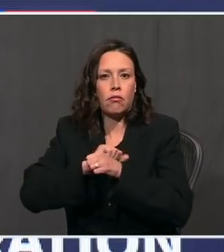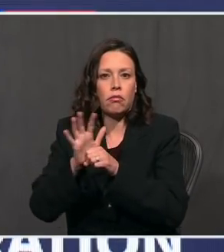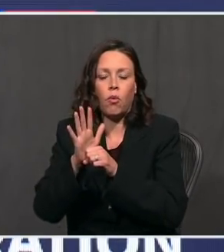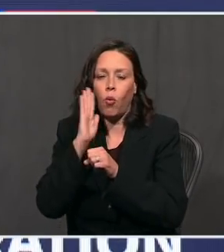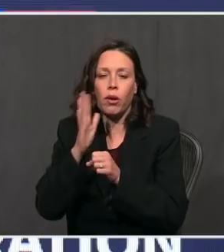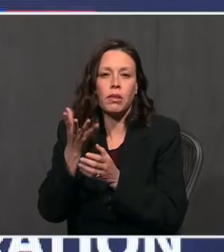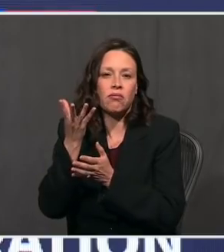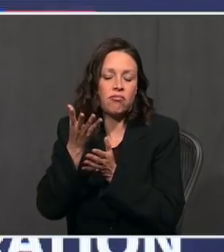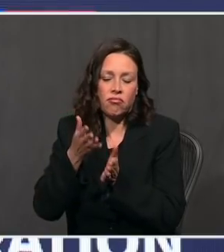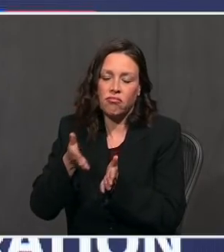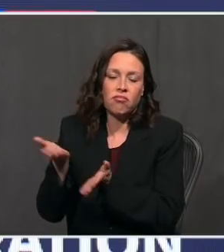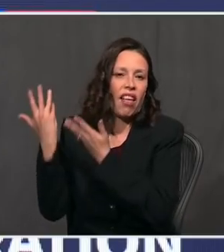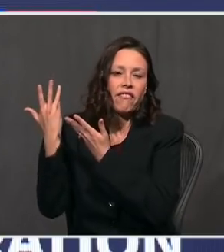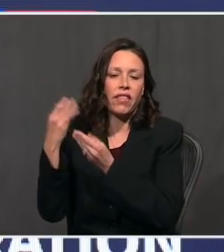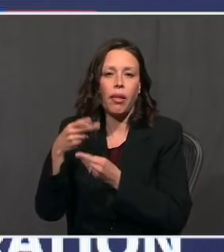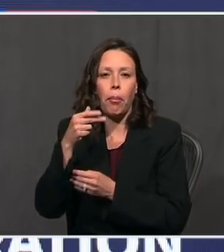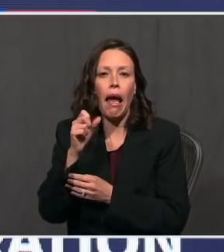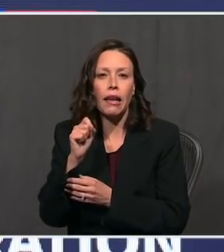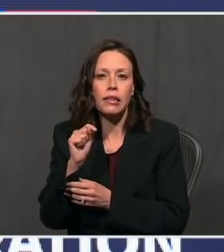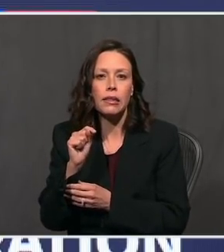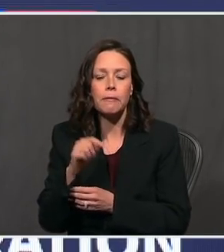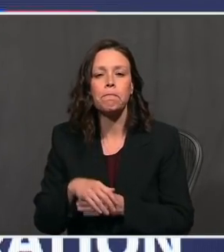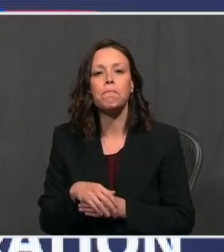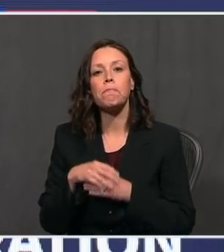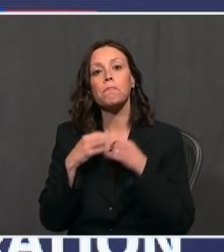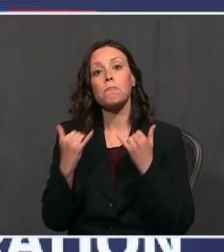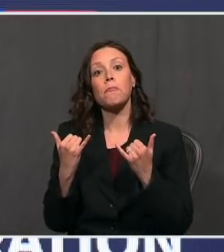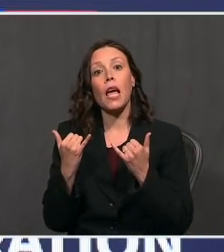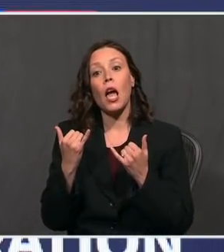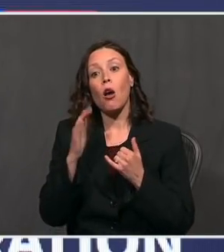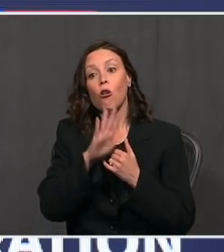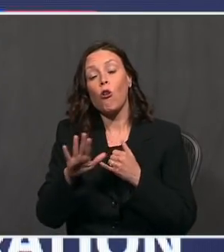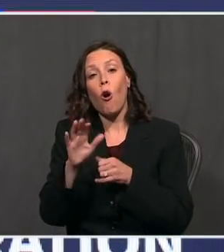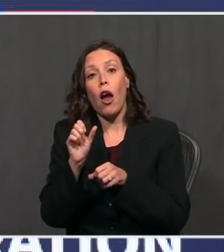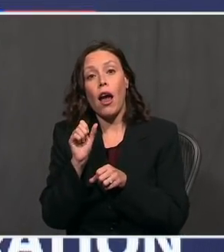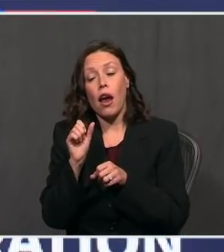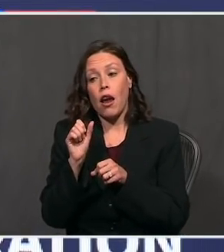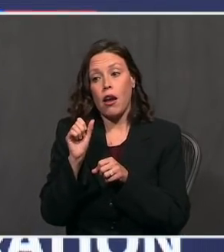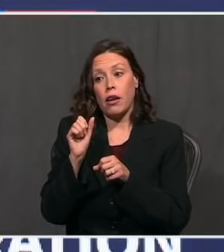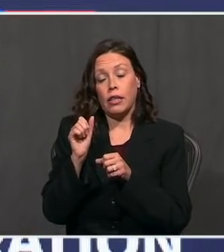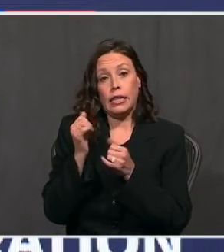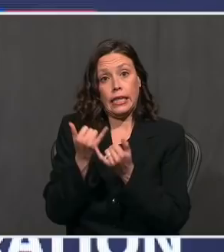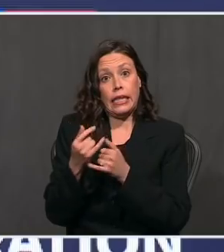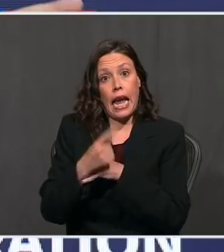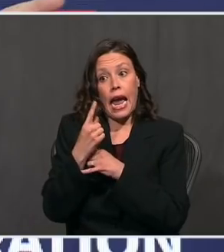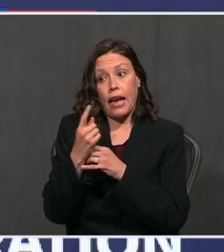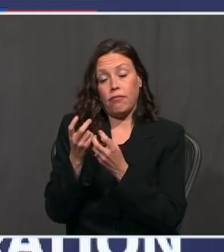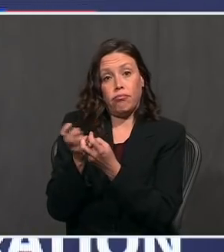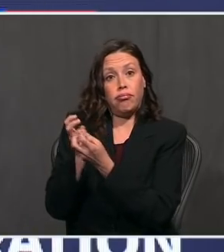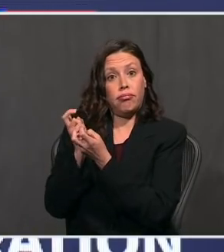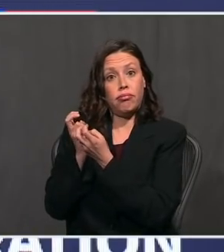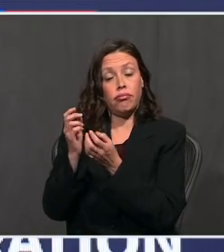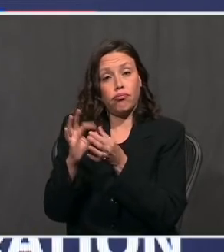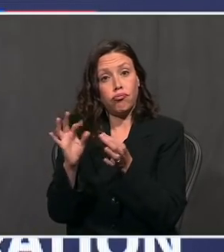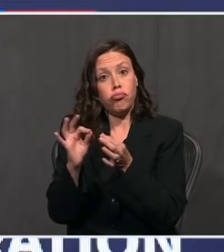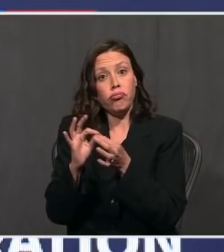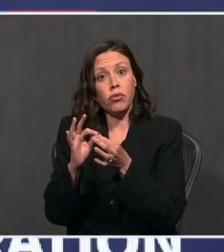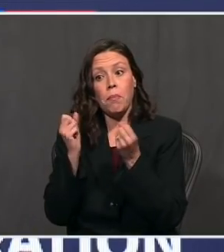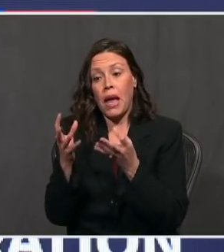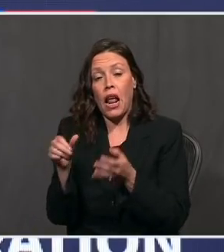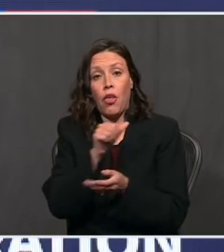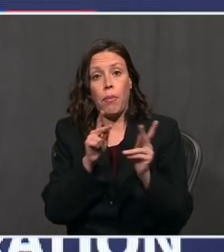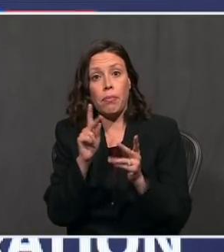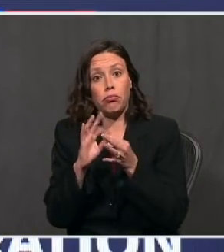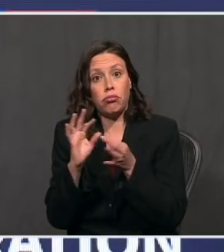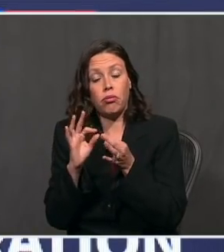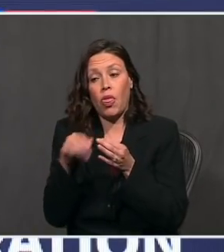past. Now, because of the efforts of all of those that you've heard from today, and frankly, countless others, we